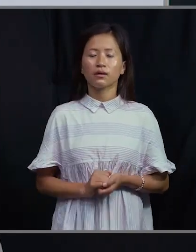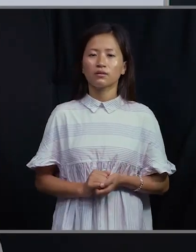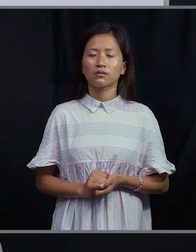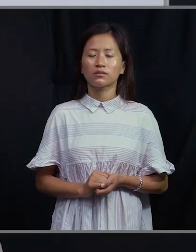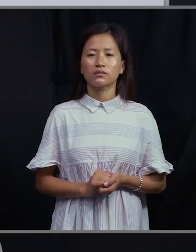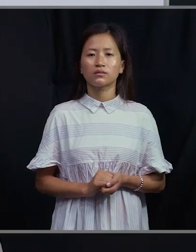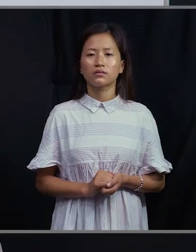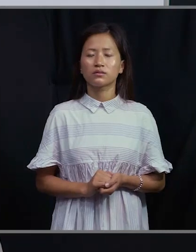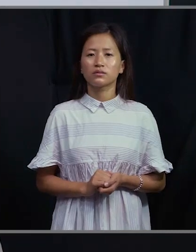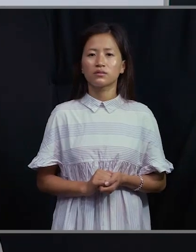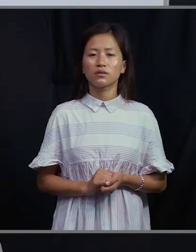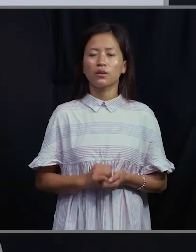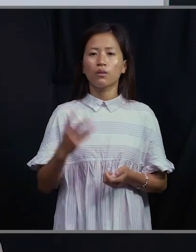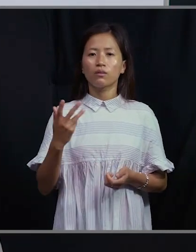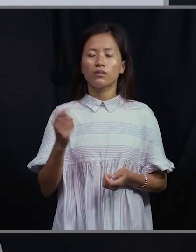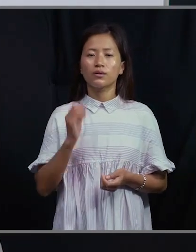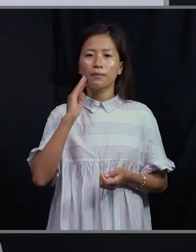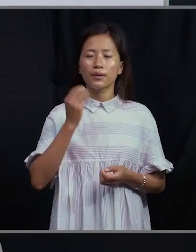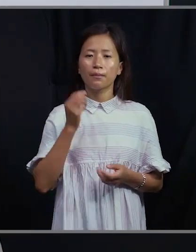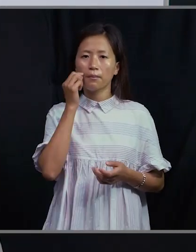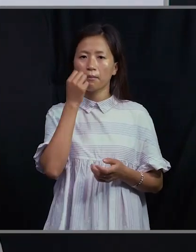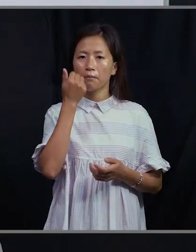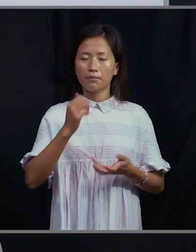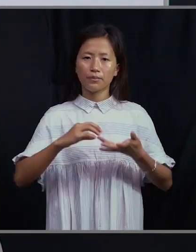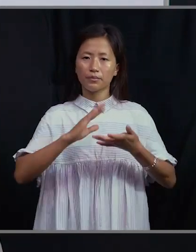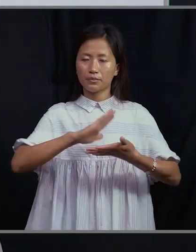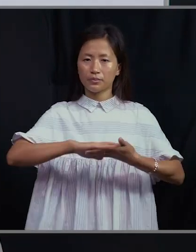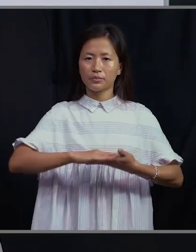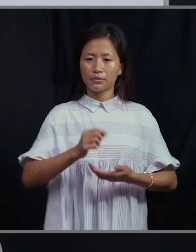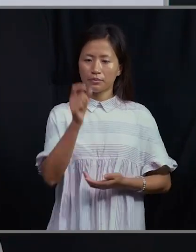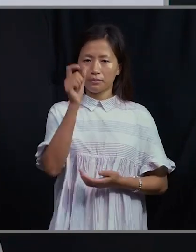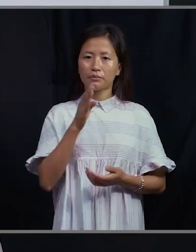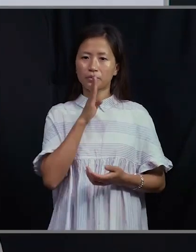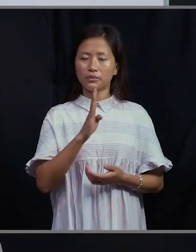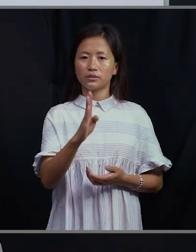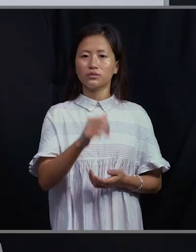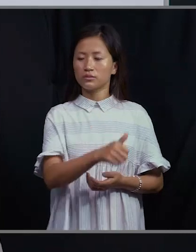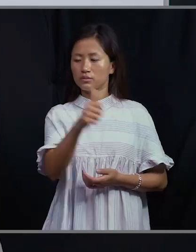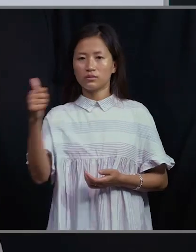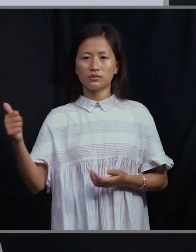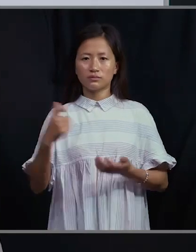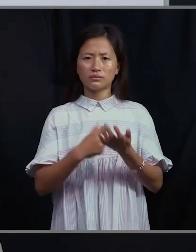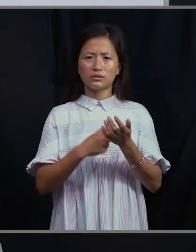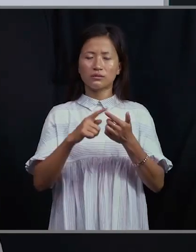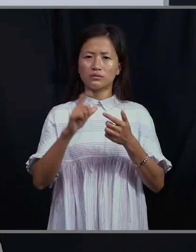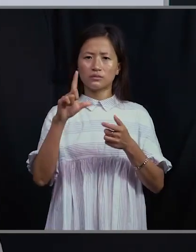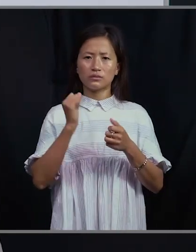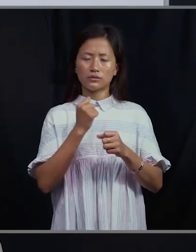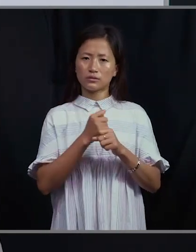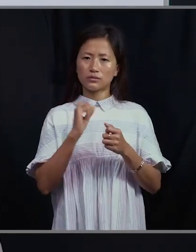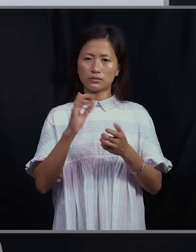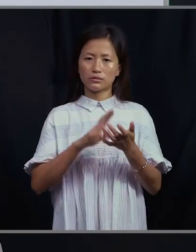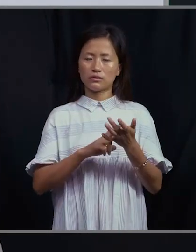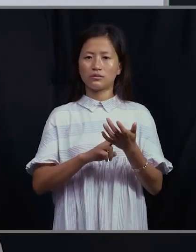when a man marries, okay, a person belonging to other religion, different